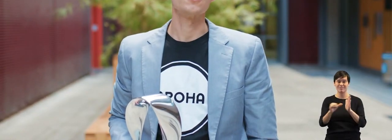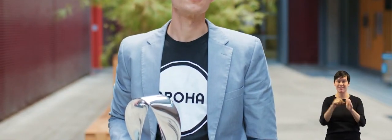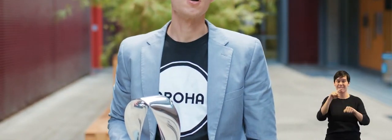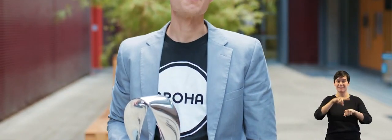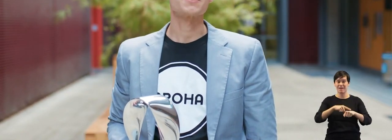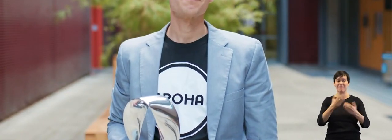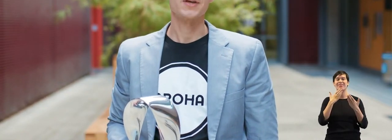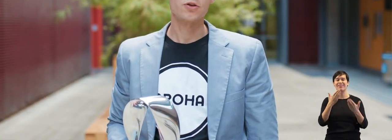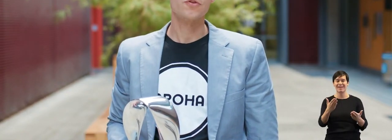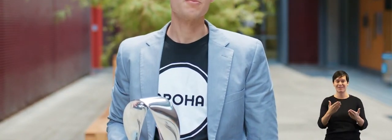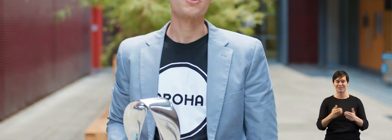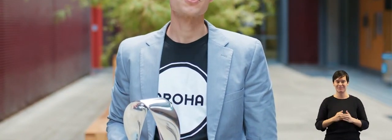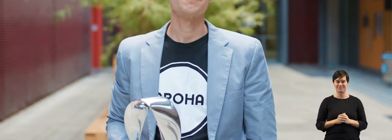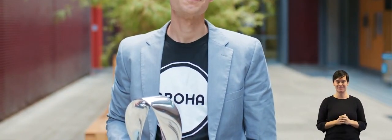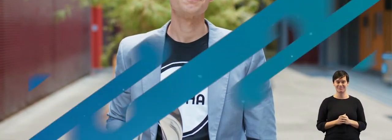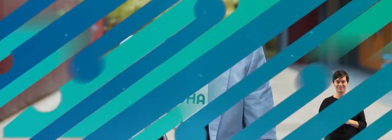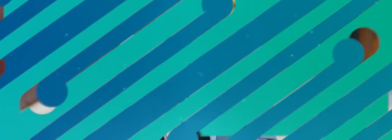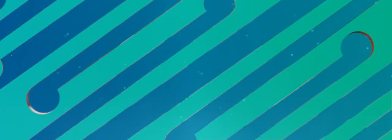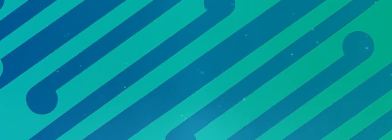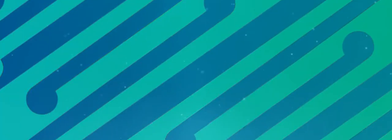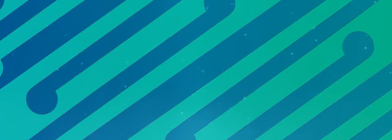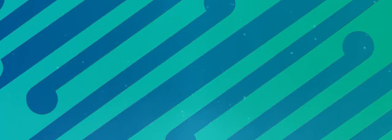these difficult times. Thank you very much.